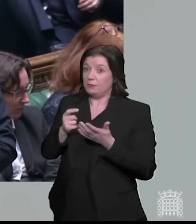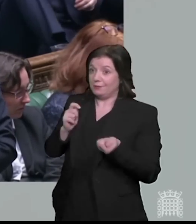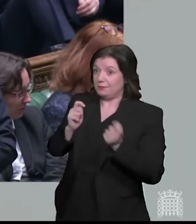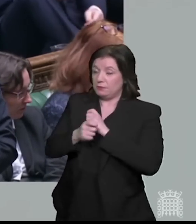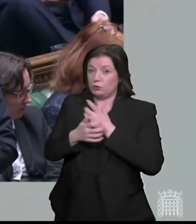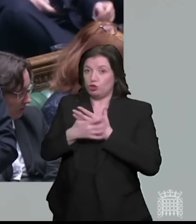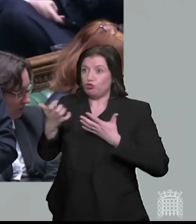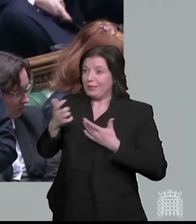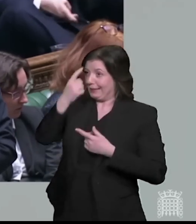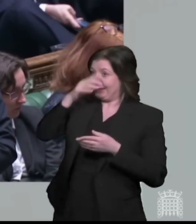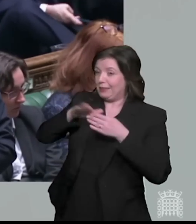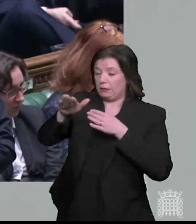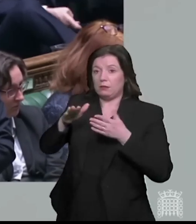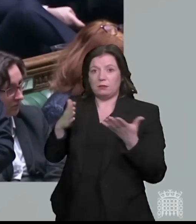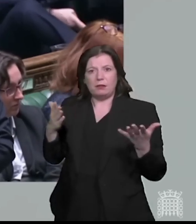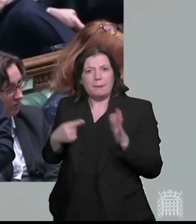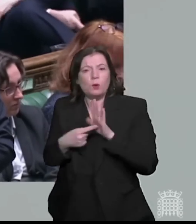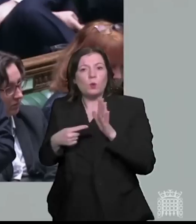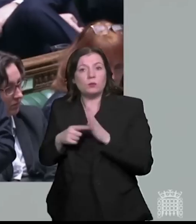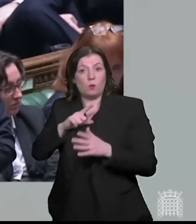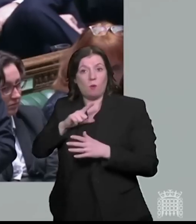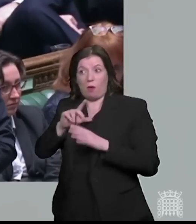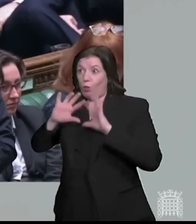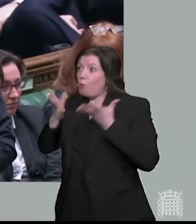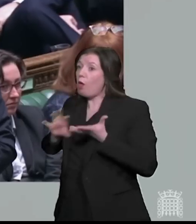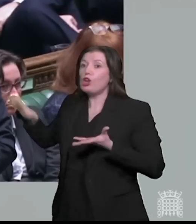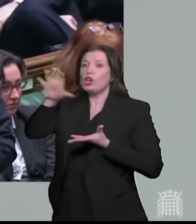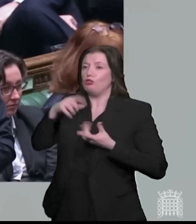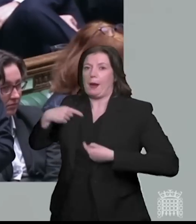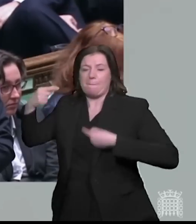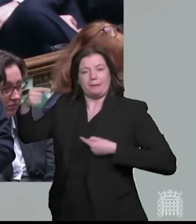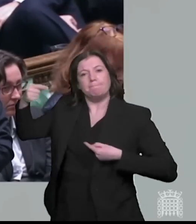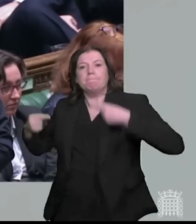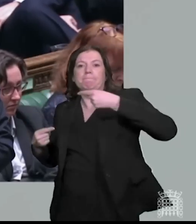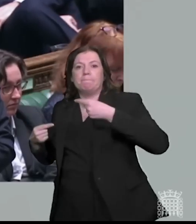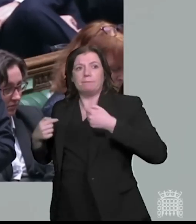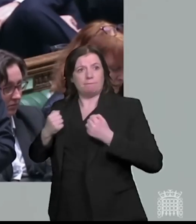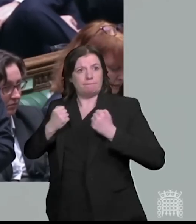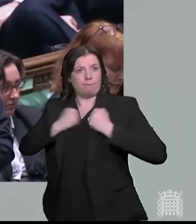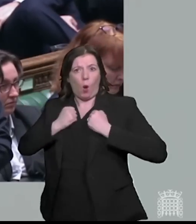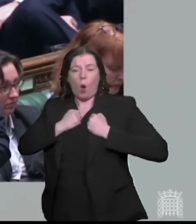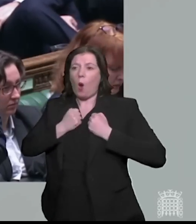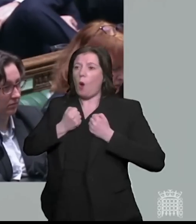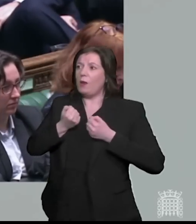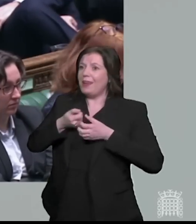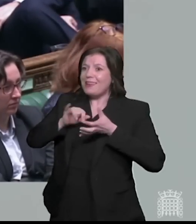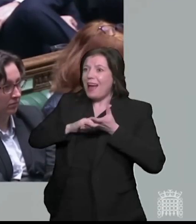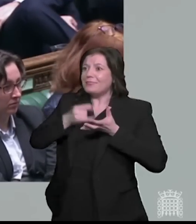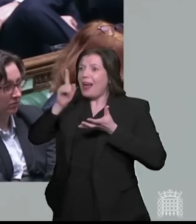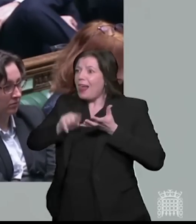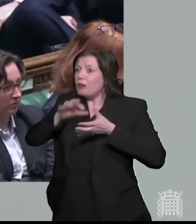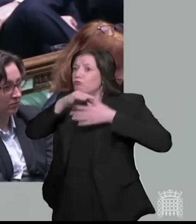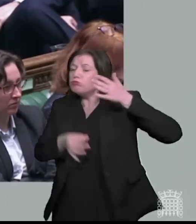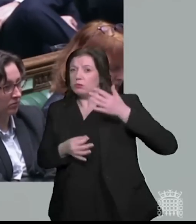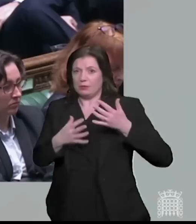is essential both for our international competitiveness and our energy resilience. And the TUC demanded